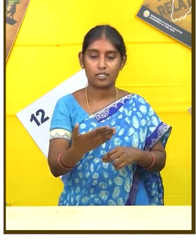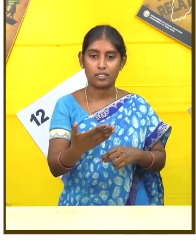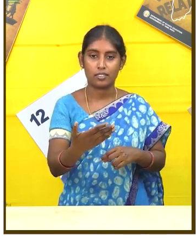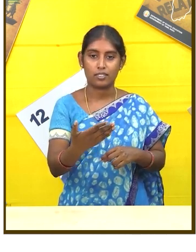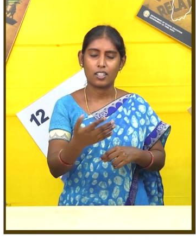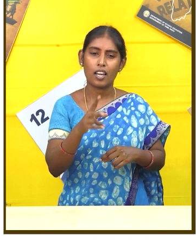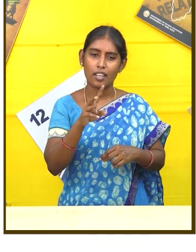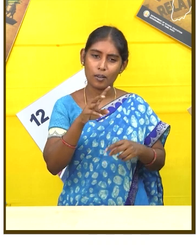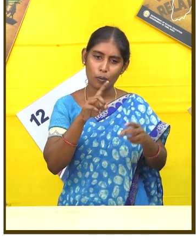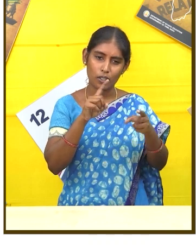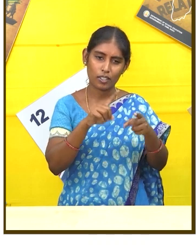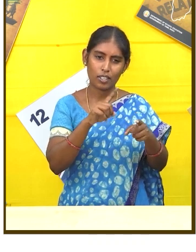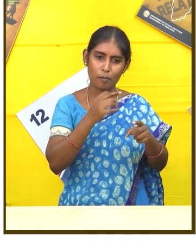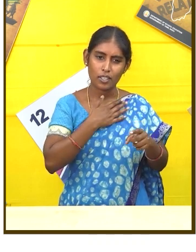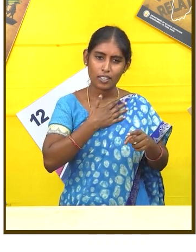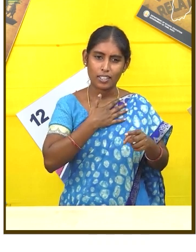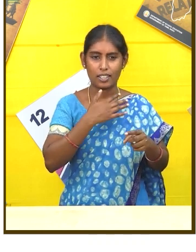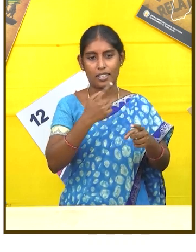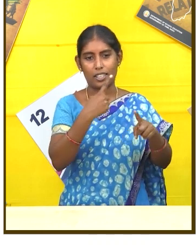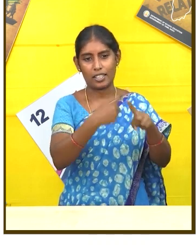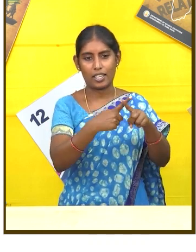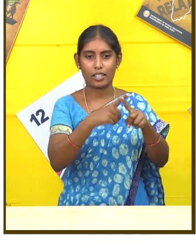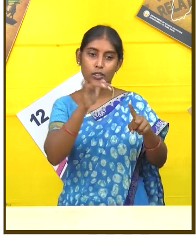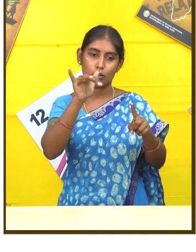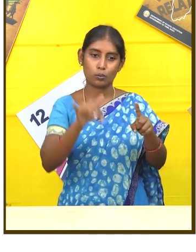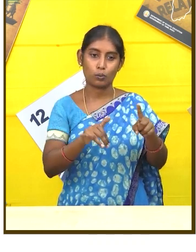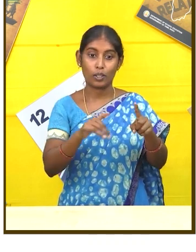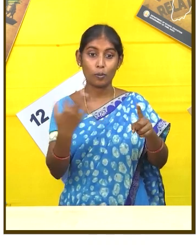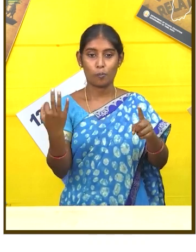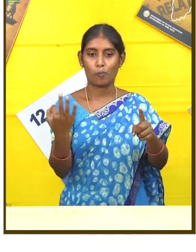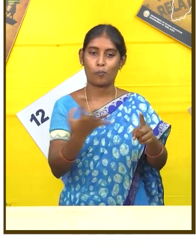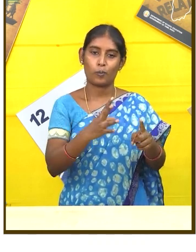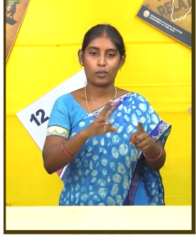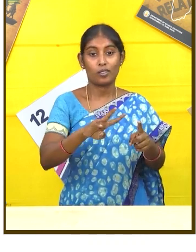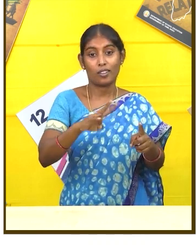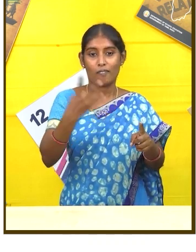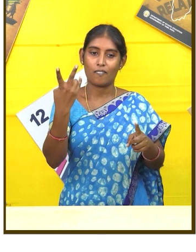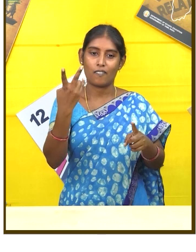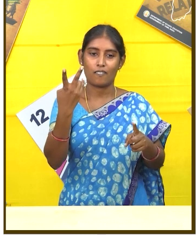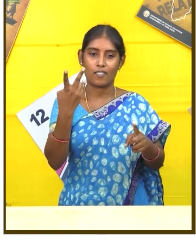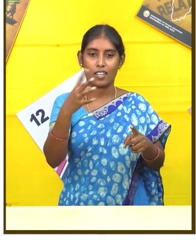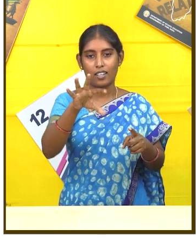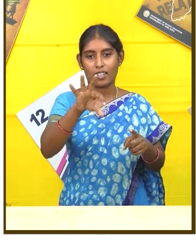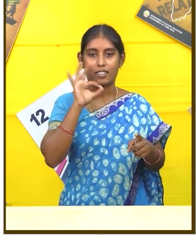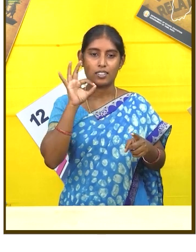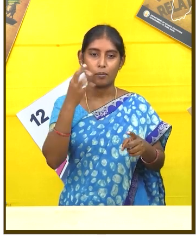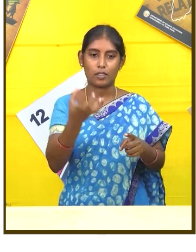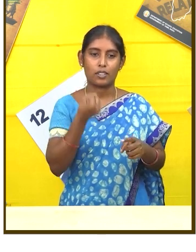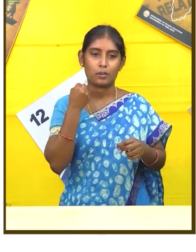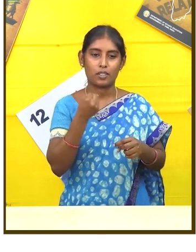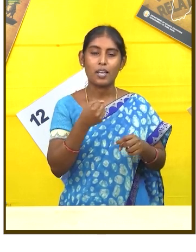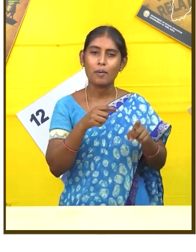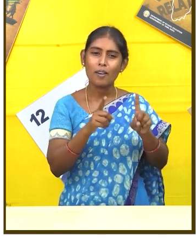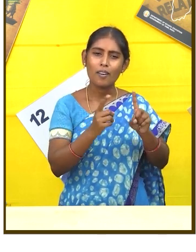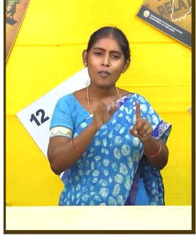we are having the two new equations in two variables x and y, the fourth equation and fifth equation. You see the fourth equation